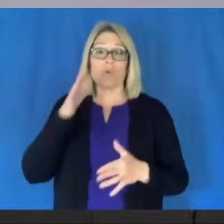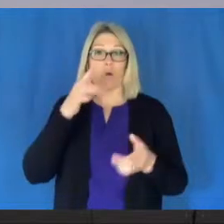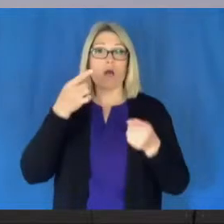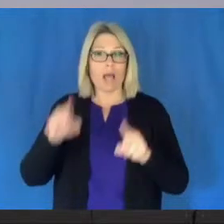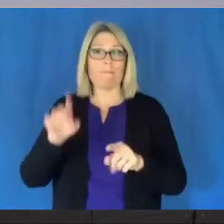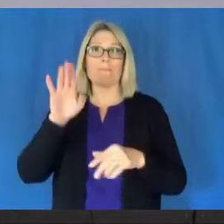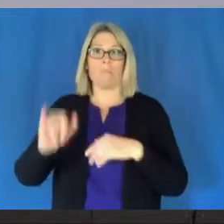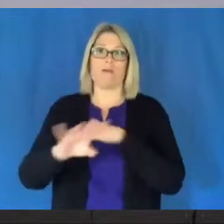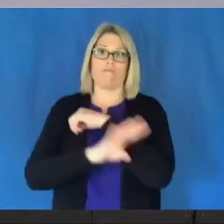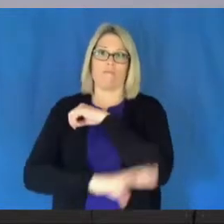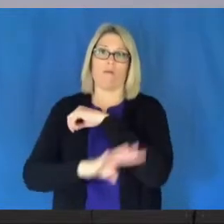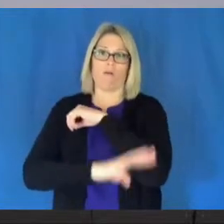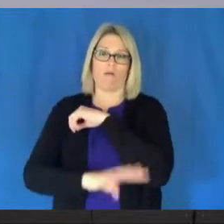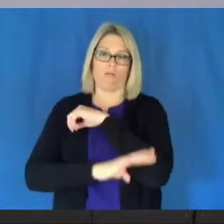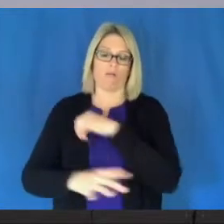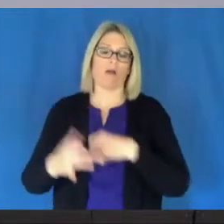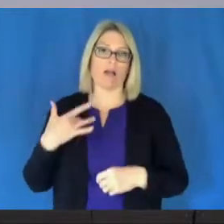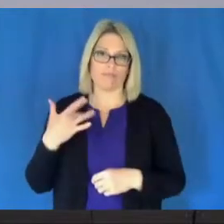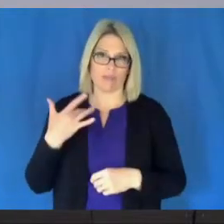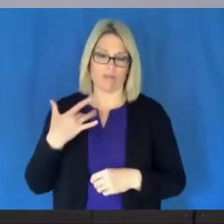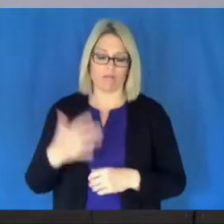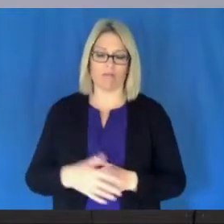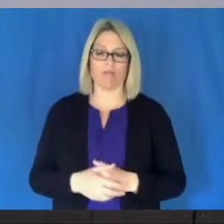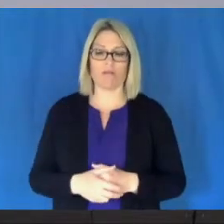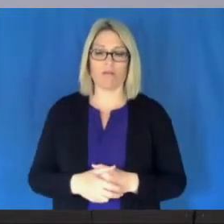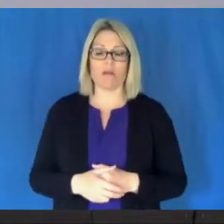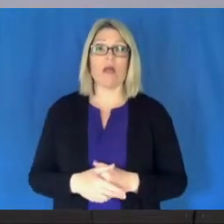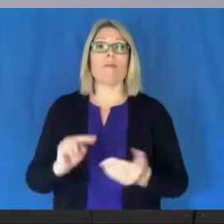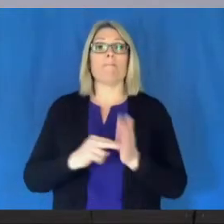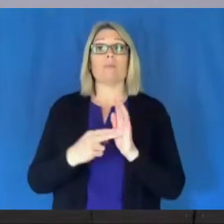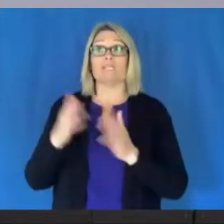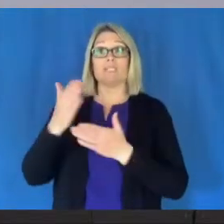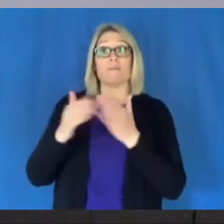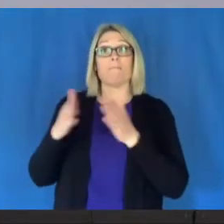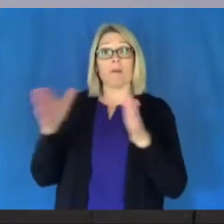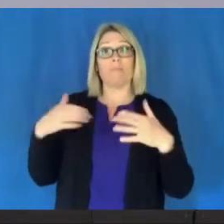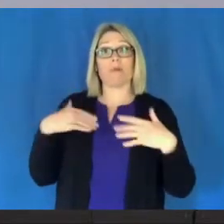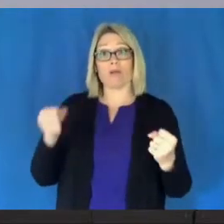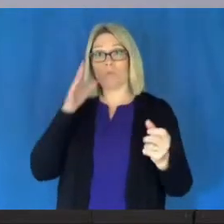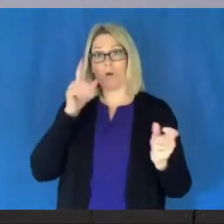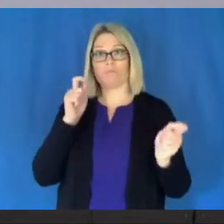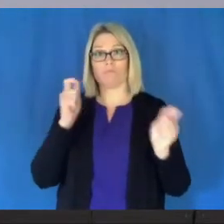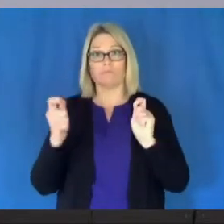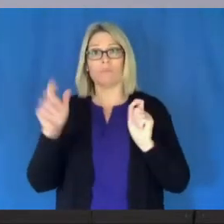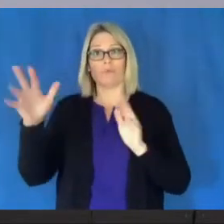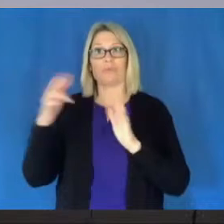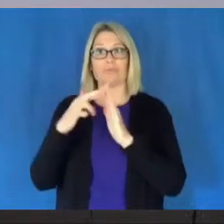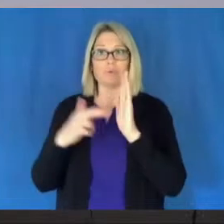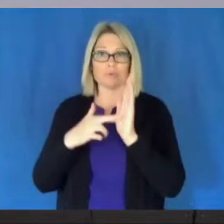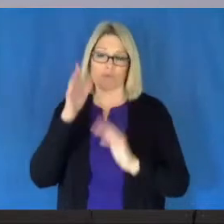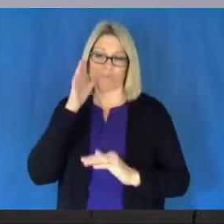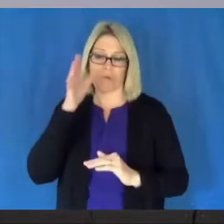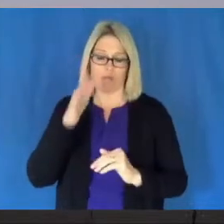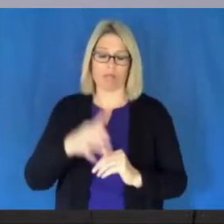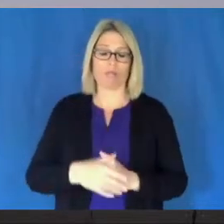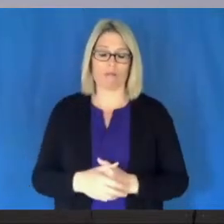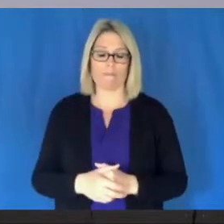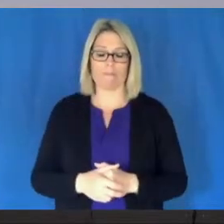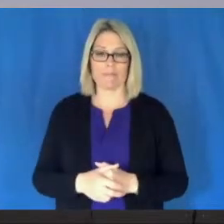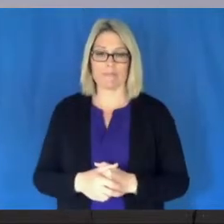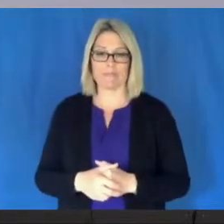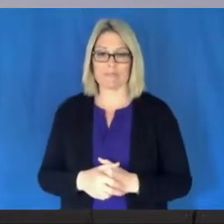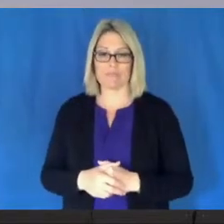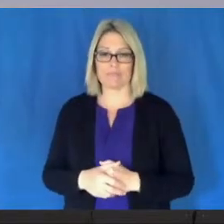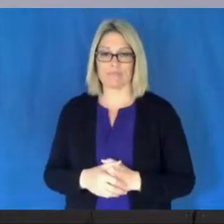fall. And then we will be able to adjust some of these public health measures. And more and